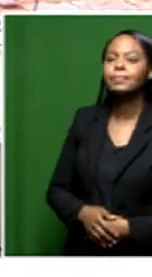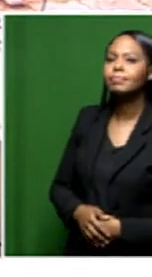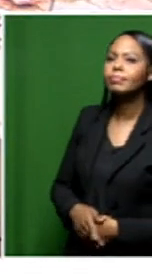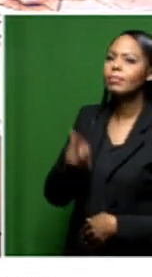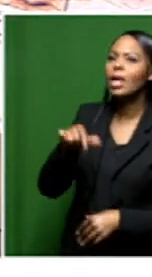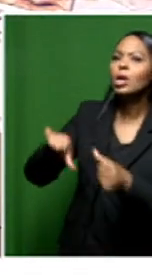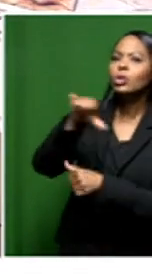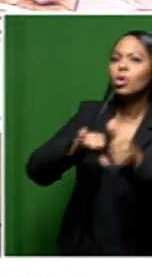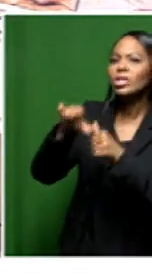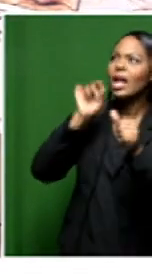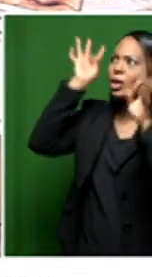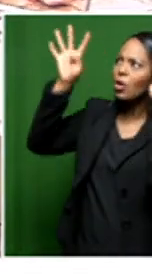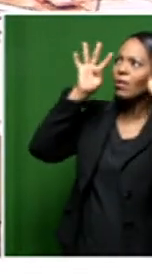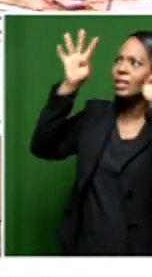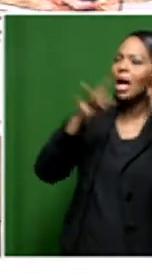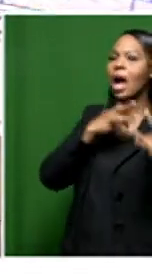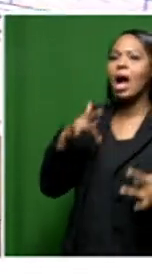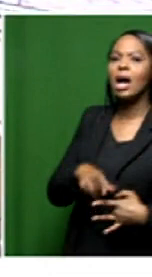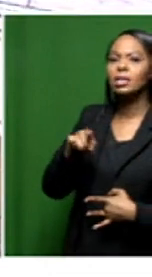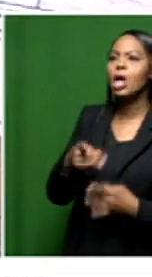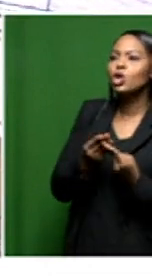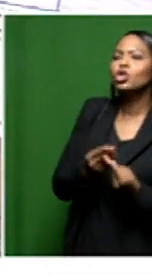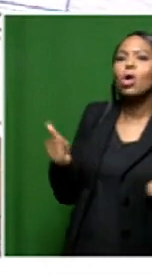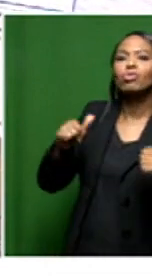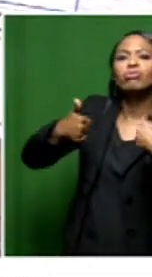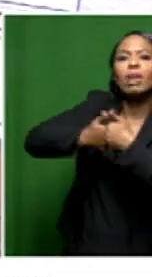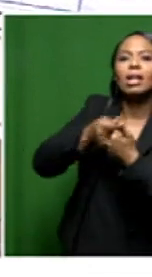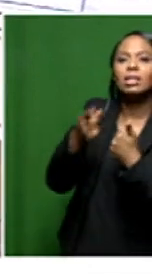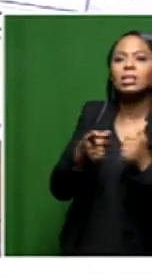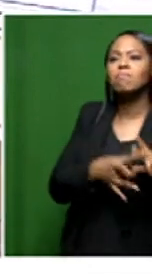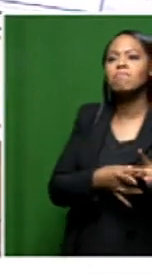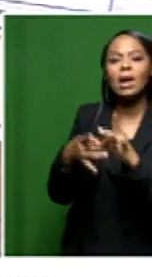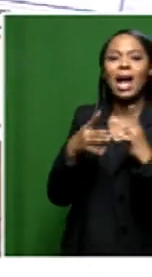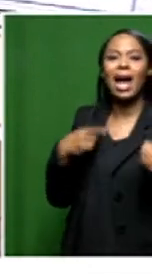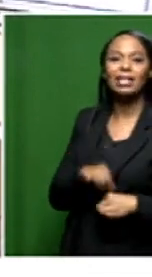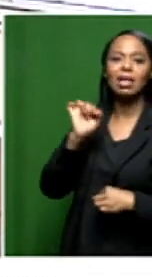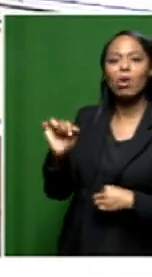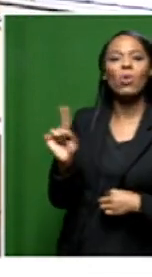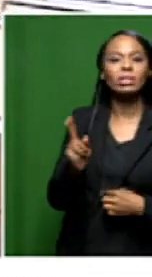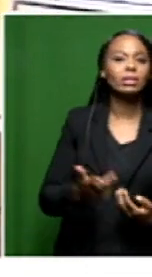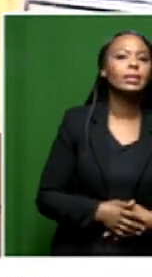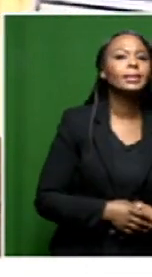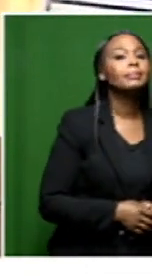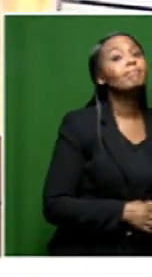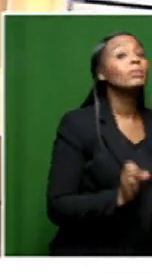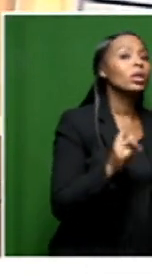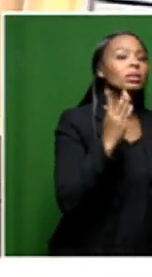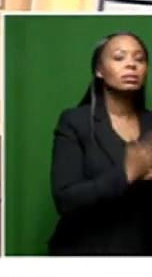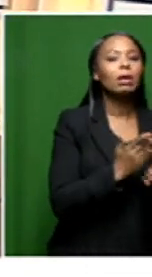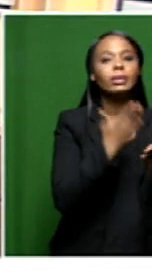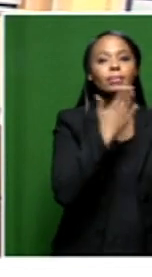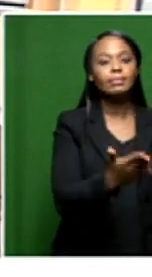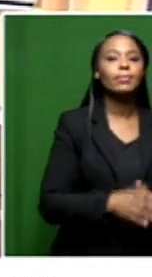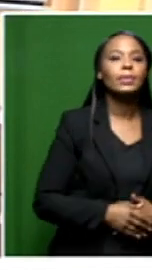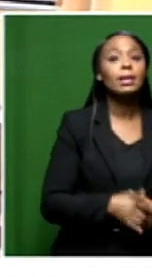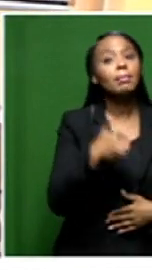social innovator at heart. So what is it about solving challenges that is so close to your heart? Okay, sure. Thank you. So